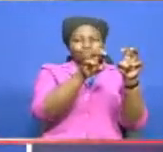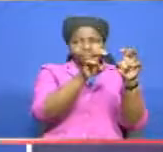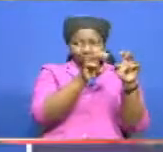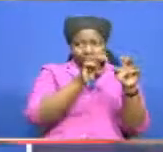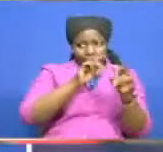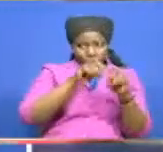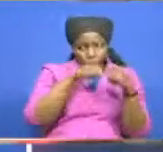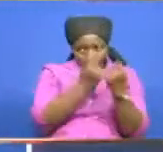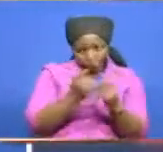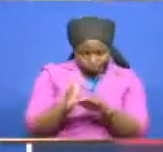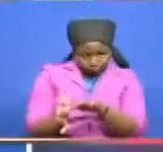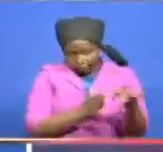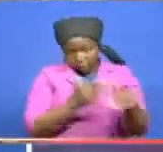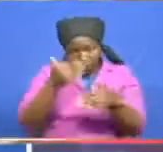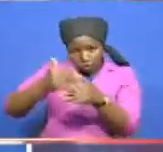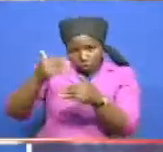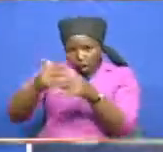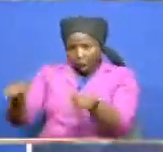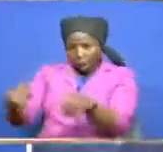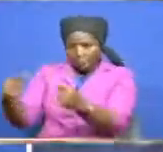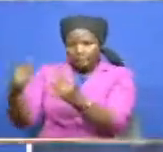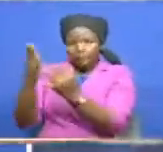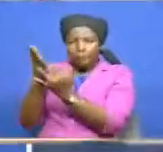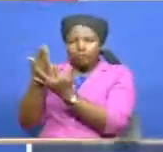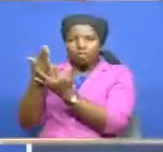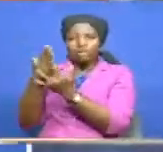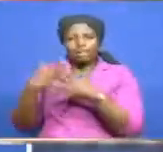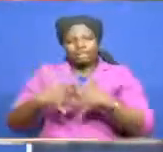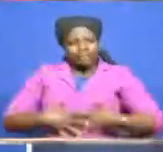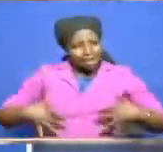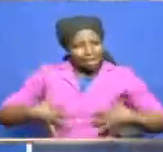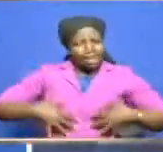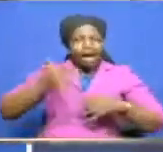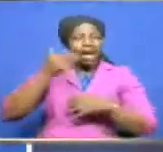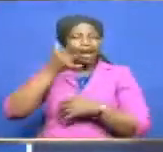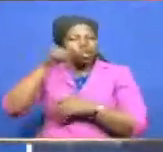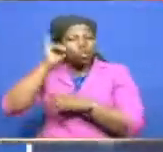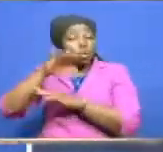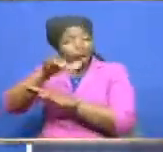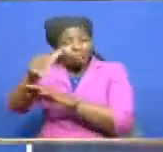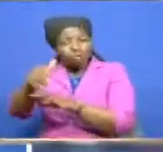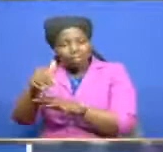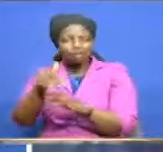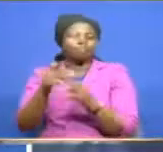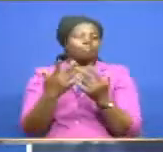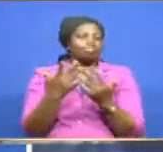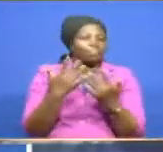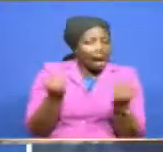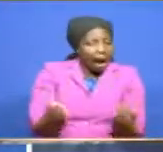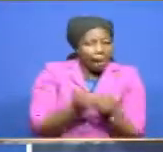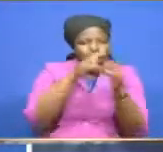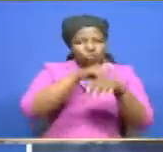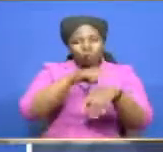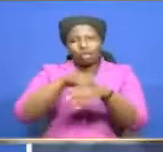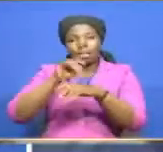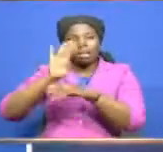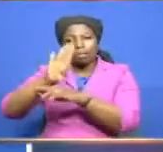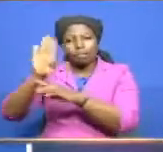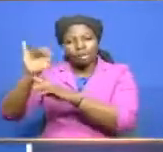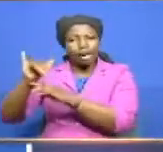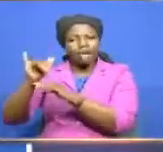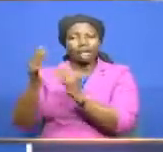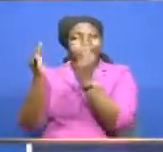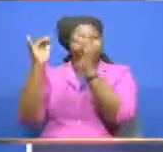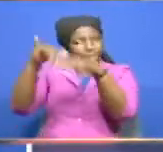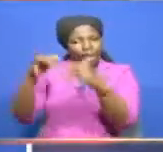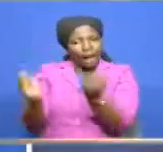protracted border dispute between Isiolo and Garissa counties took center stage during a BBI rally held in Garissa. A section